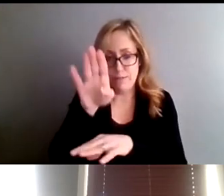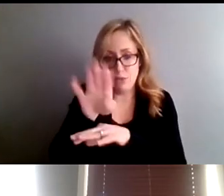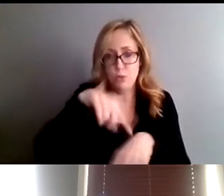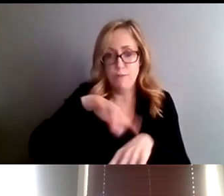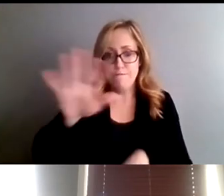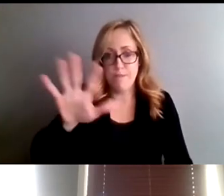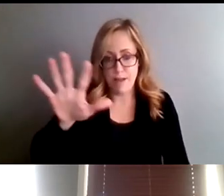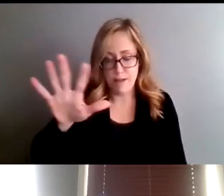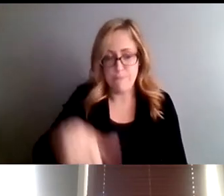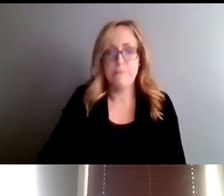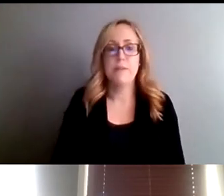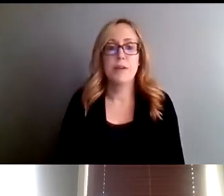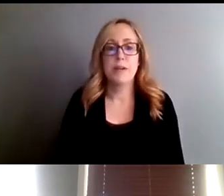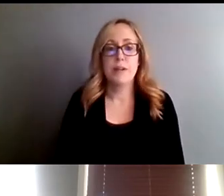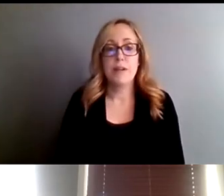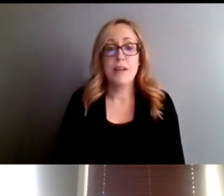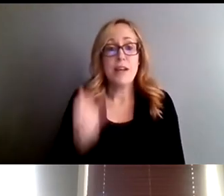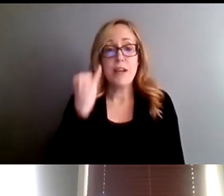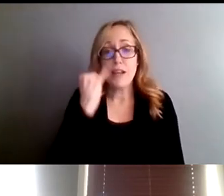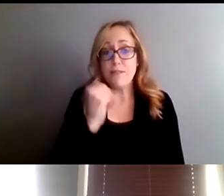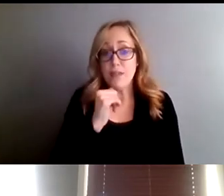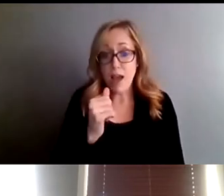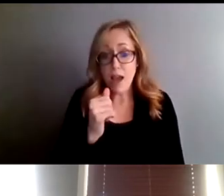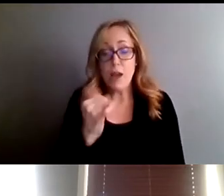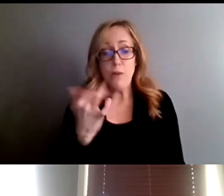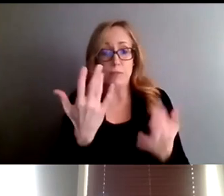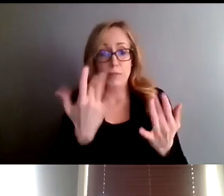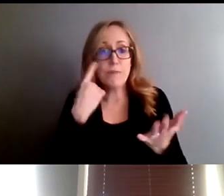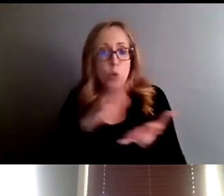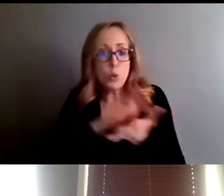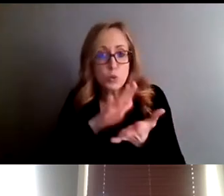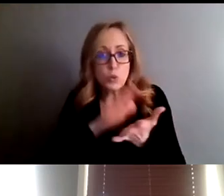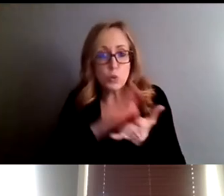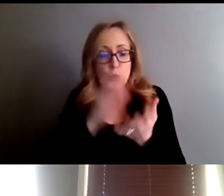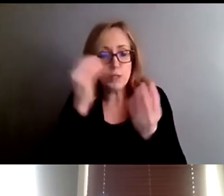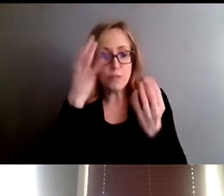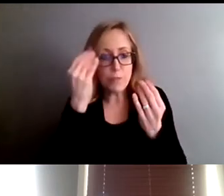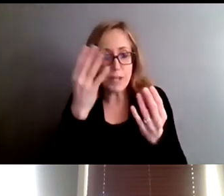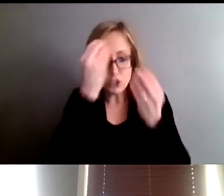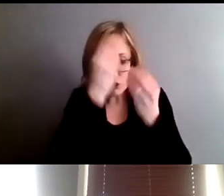o'clock. Otherwise, please stay tuned for your school-based information sessions that'll be